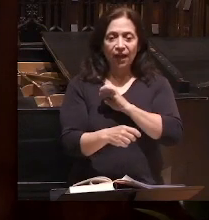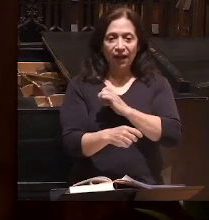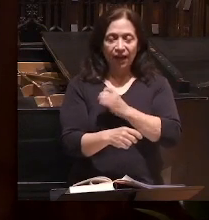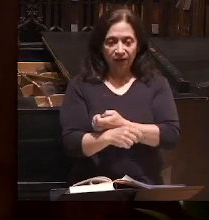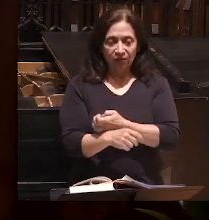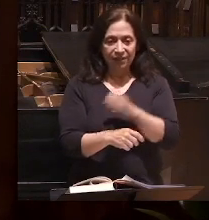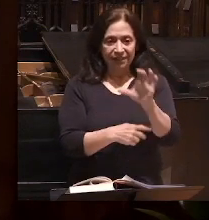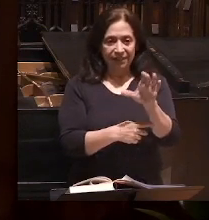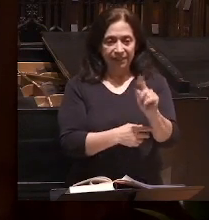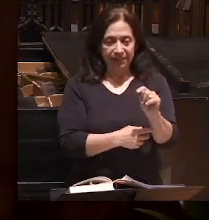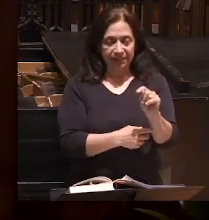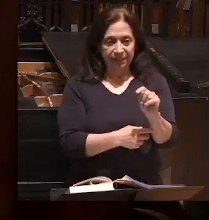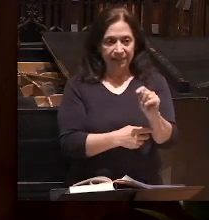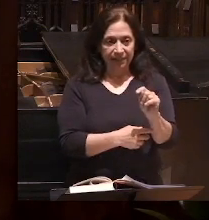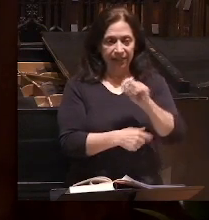Energy CT